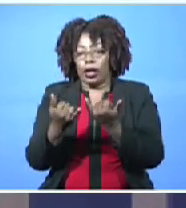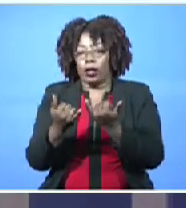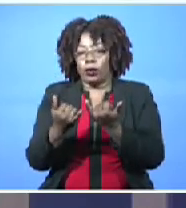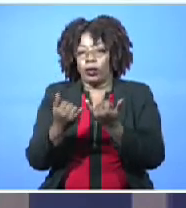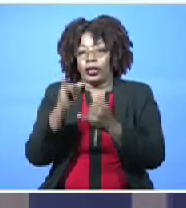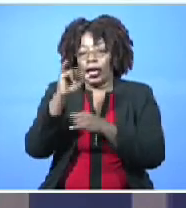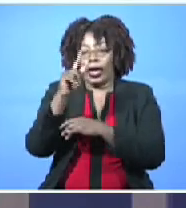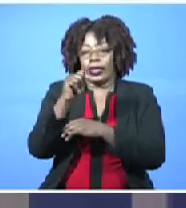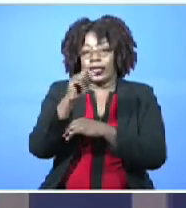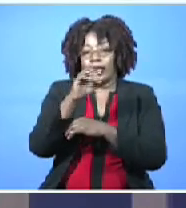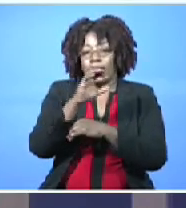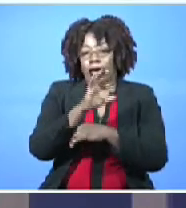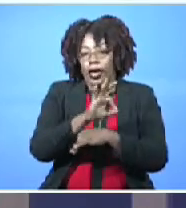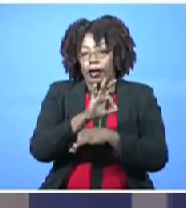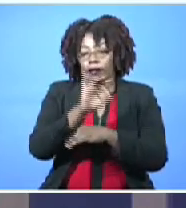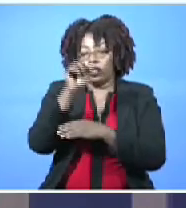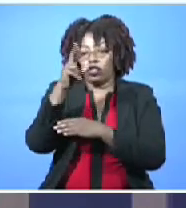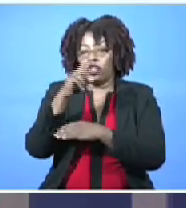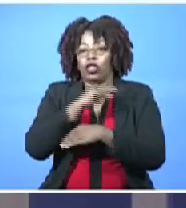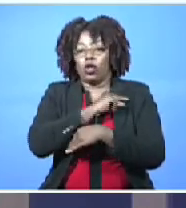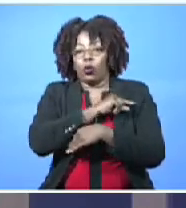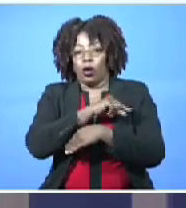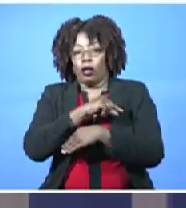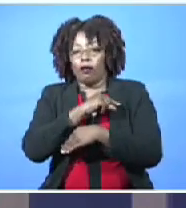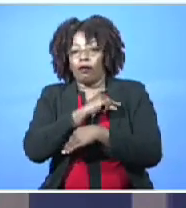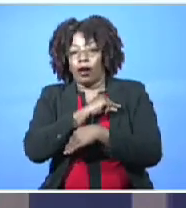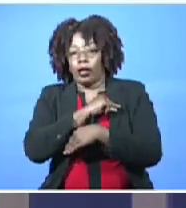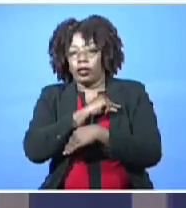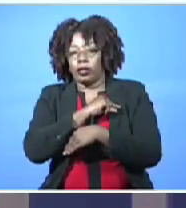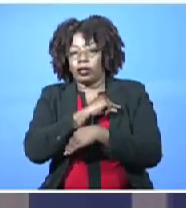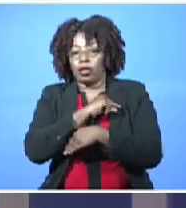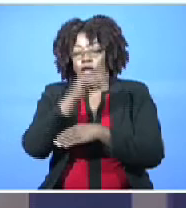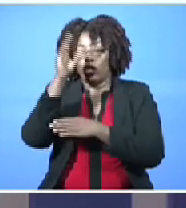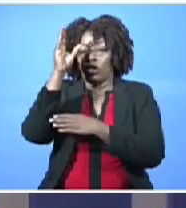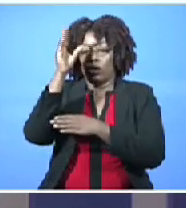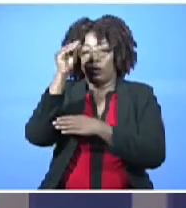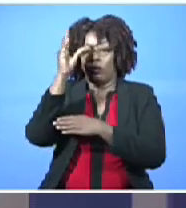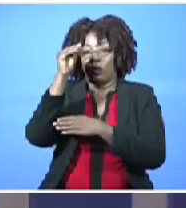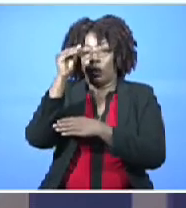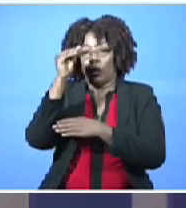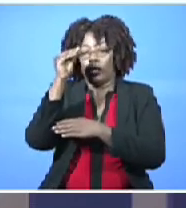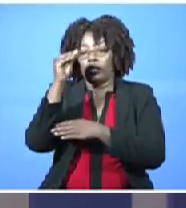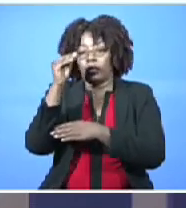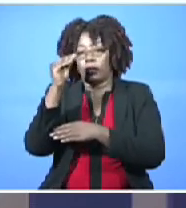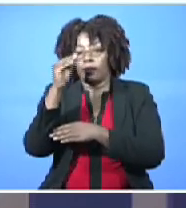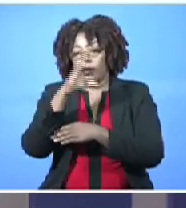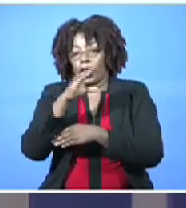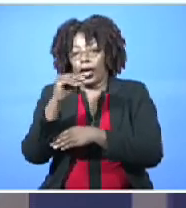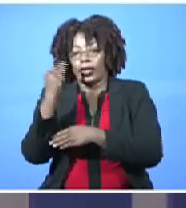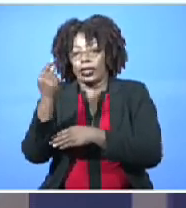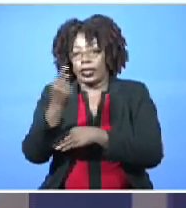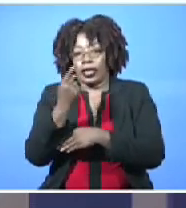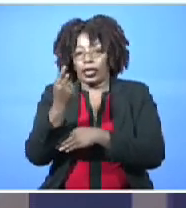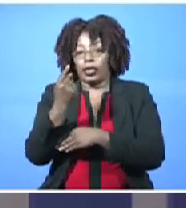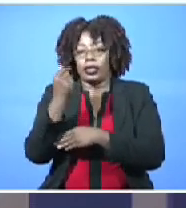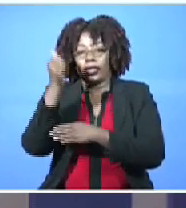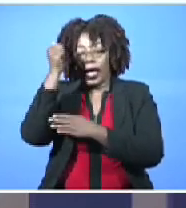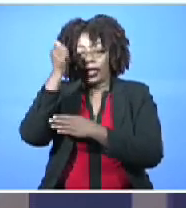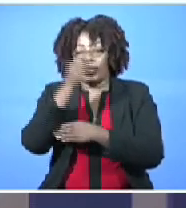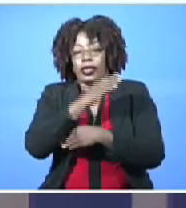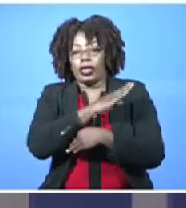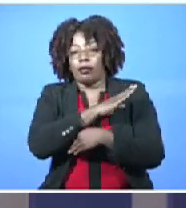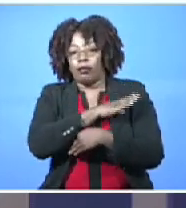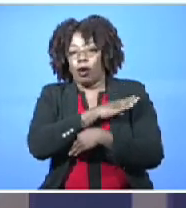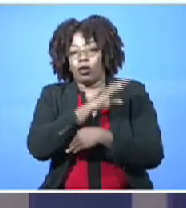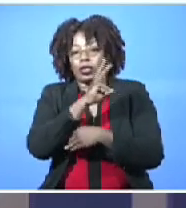of the ITF World Junior Championship qualifiers in Guatemala. The boys on court against Honduras. In singles, Anthony Burrows lost 6-3